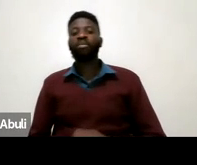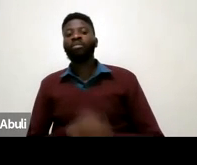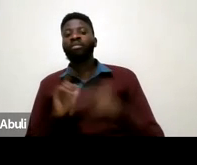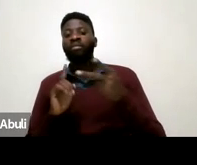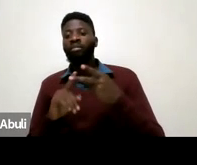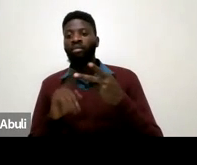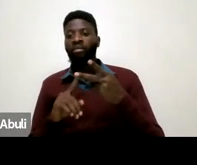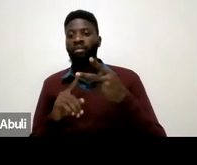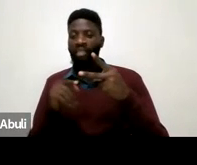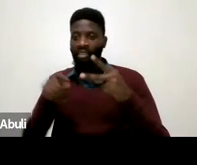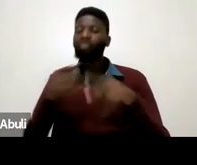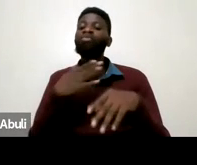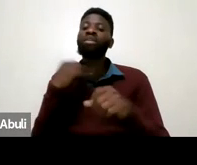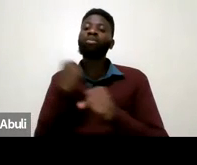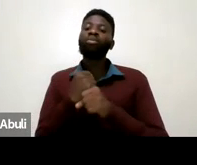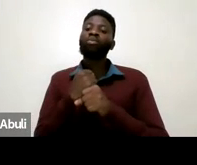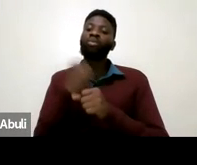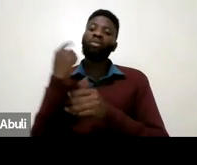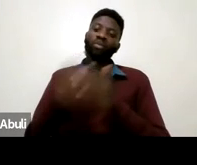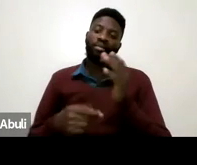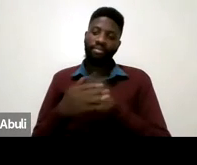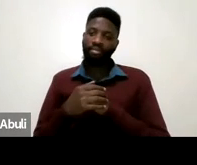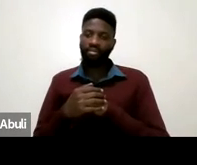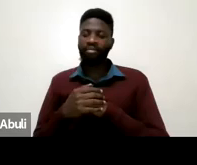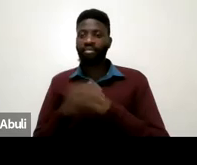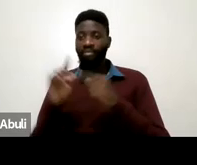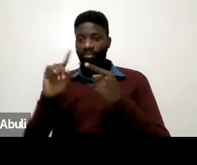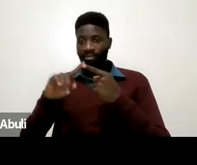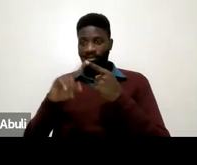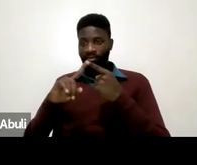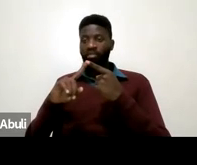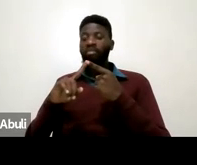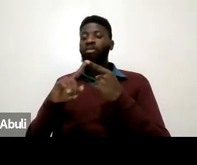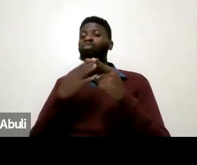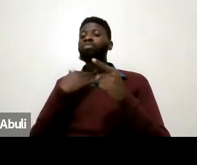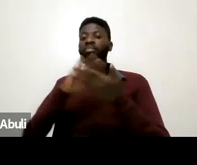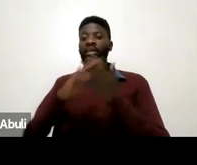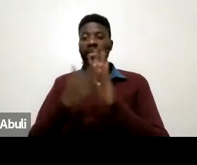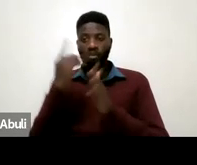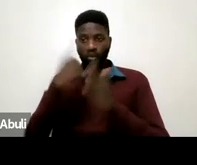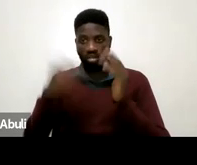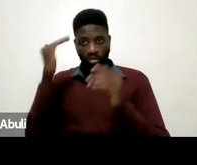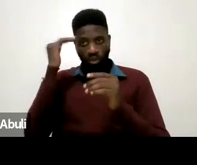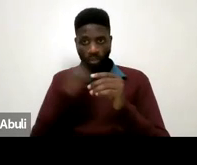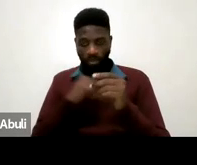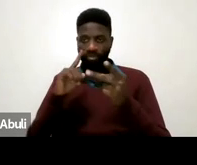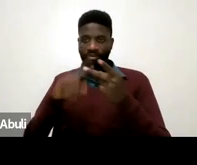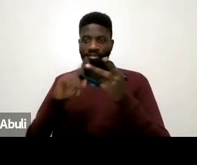know what you want to be, then you need to discover what you have to do to be what you want to